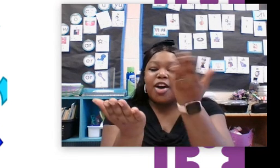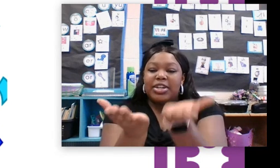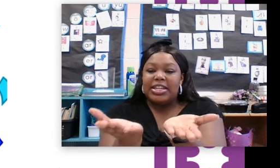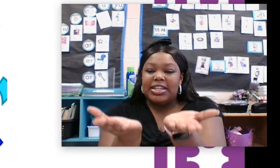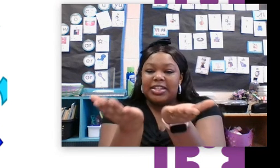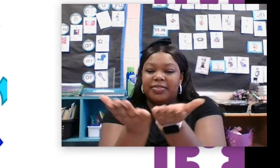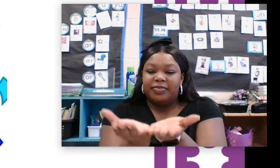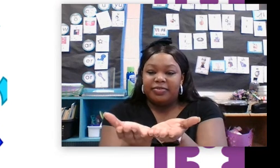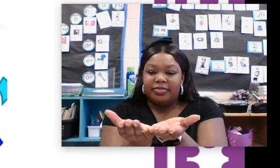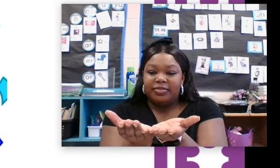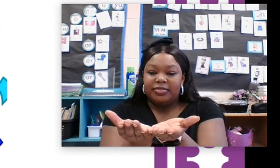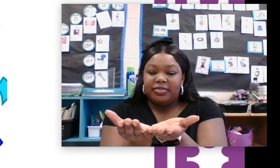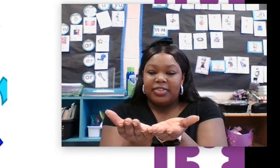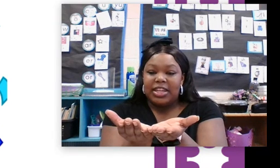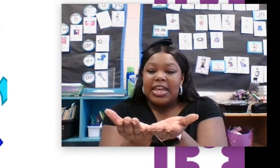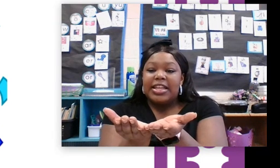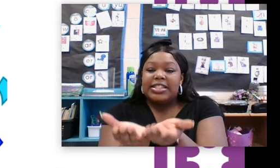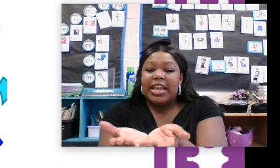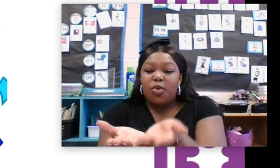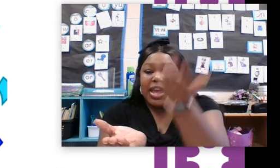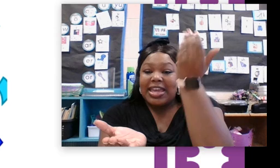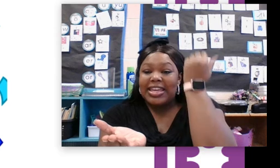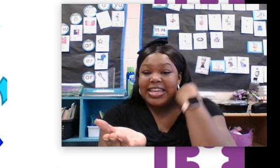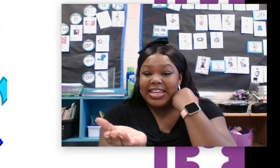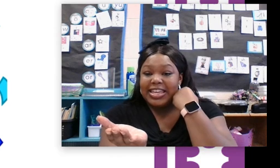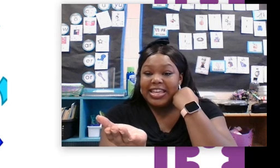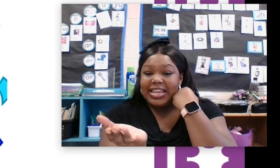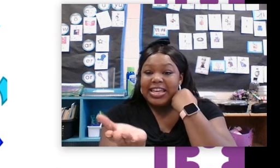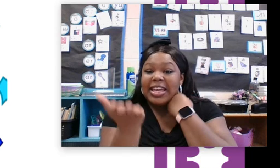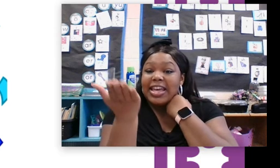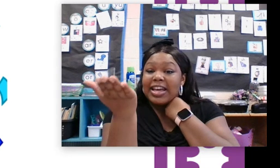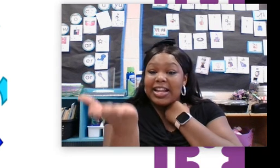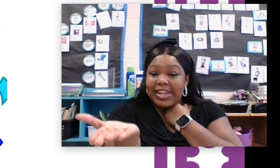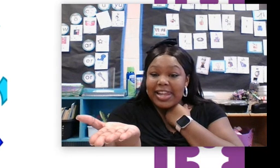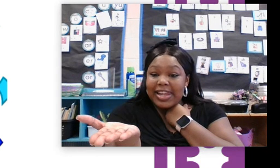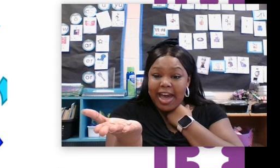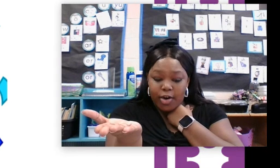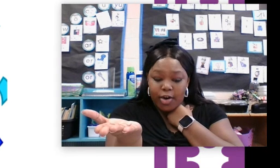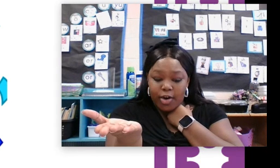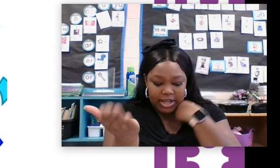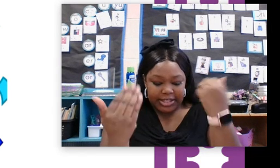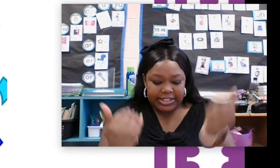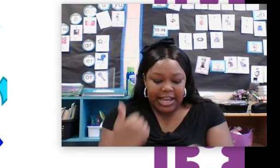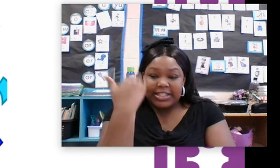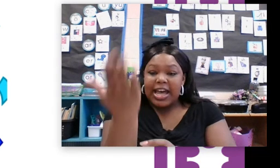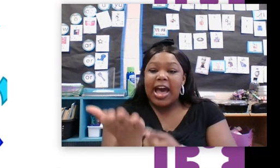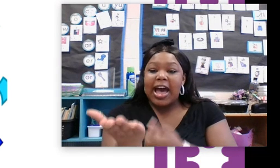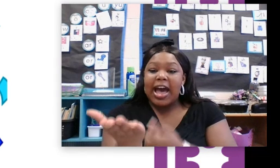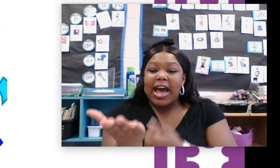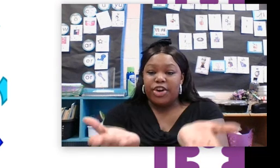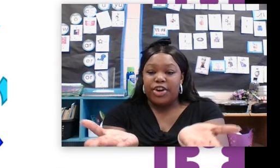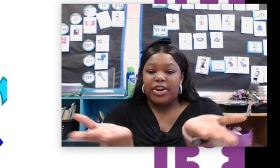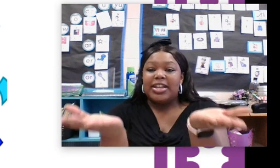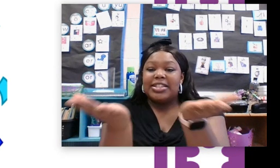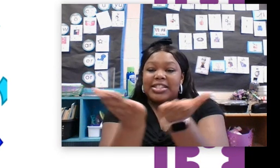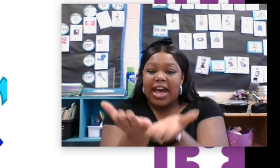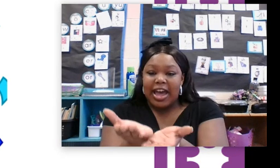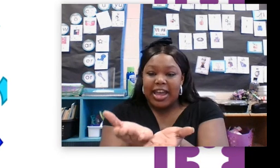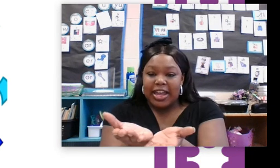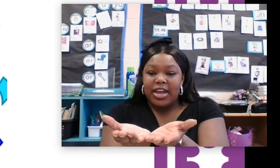Say cloudy. Cloudy. Take away e. Cloud. Say tiger.